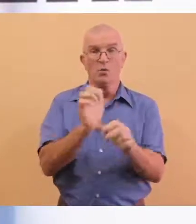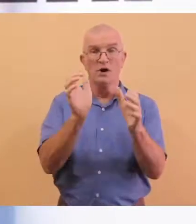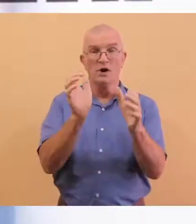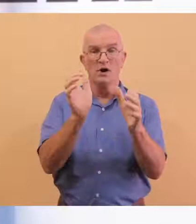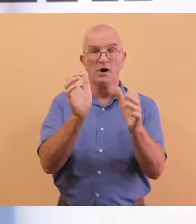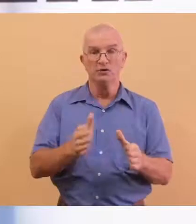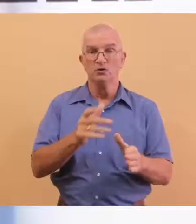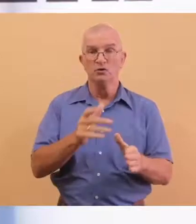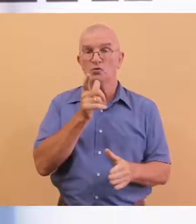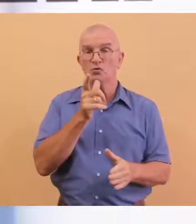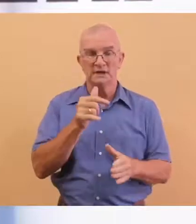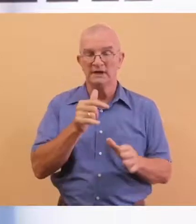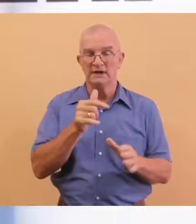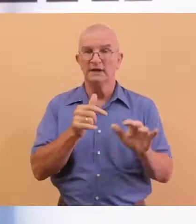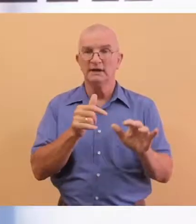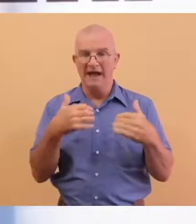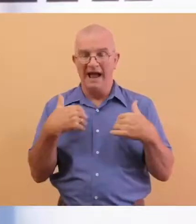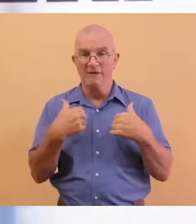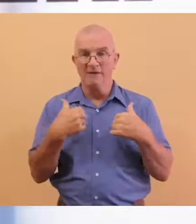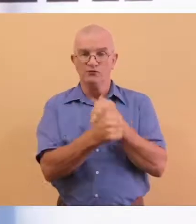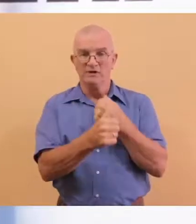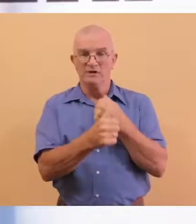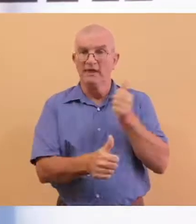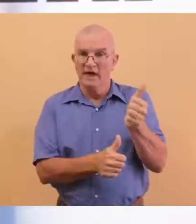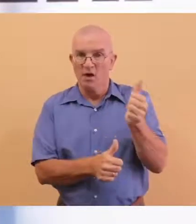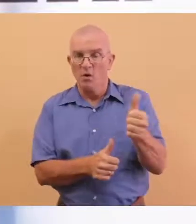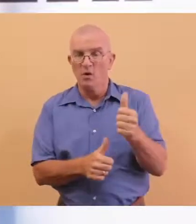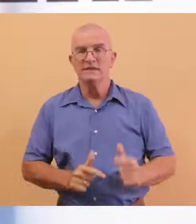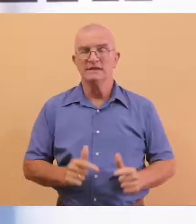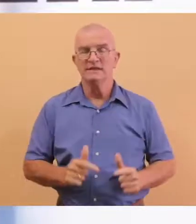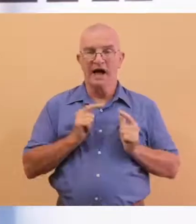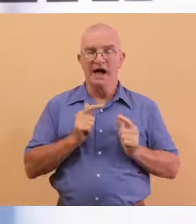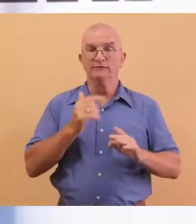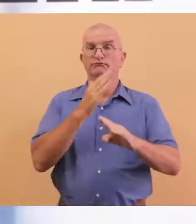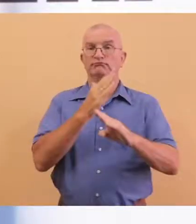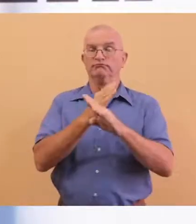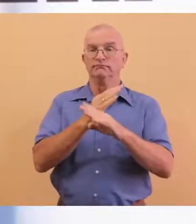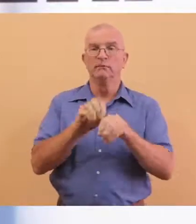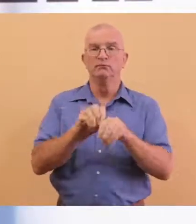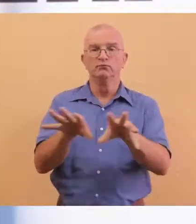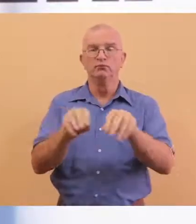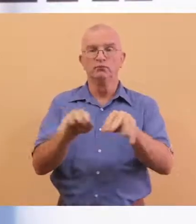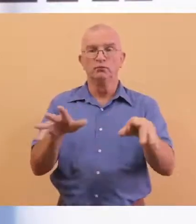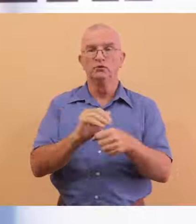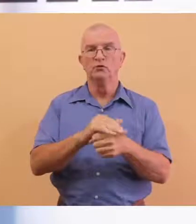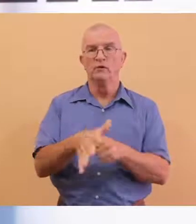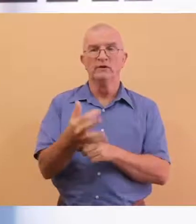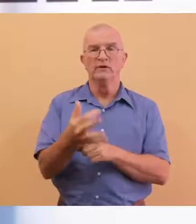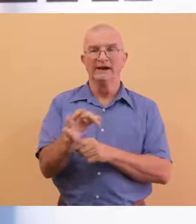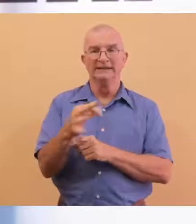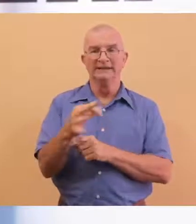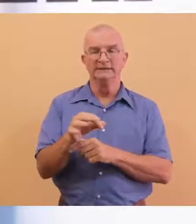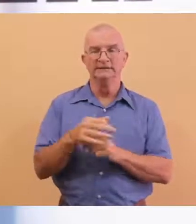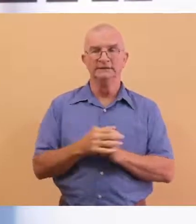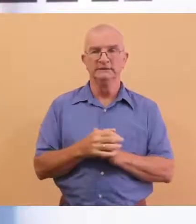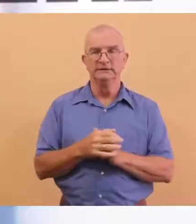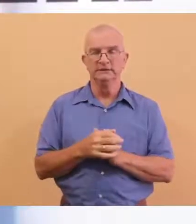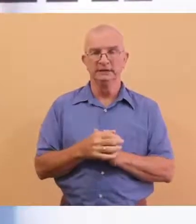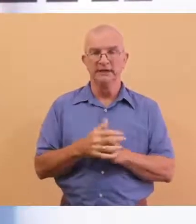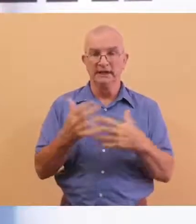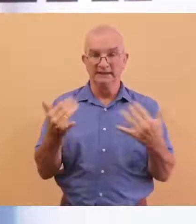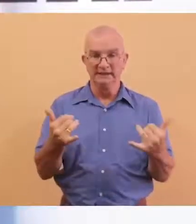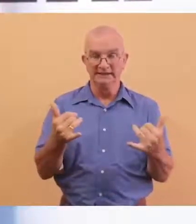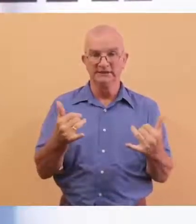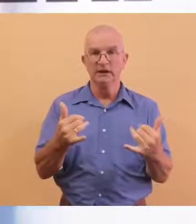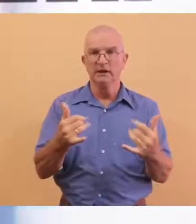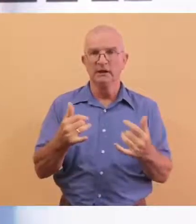are risking their lives to prevent the further transmission of the raging coronavirus disease. This brings